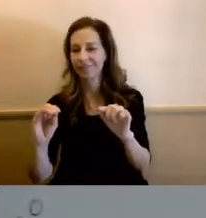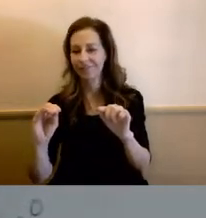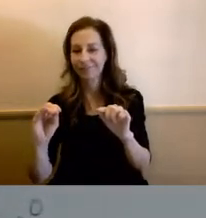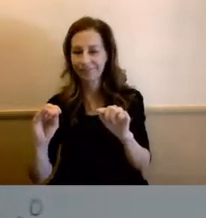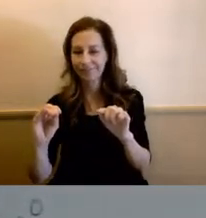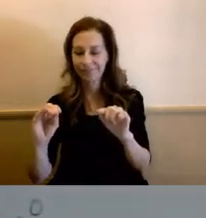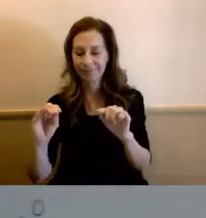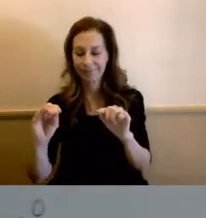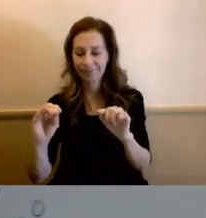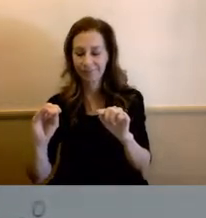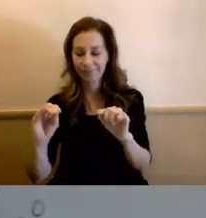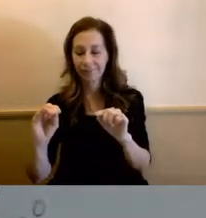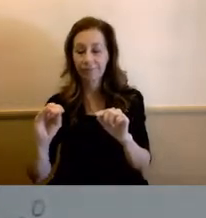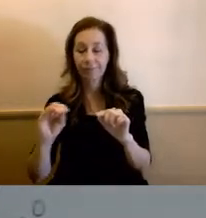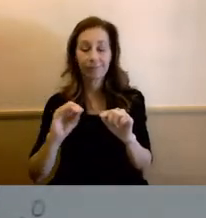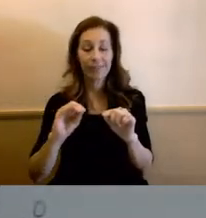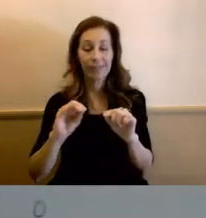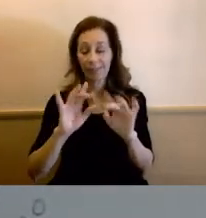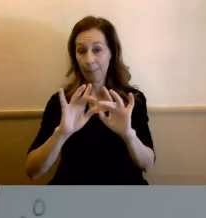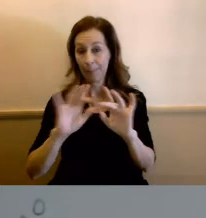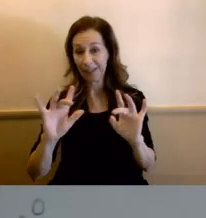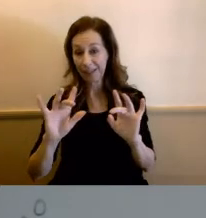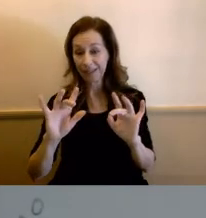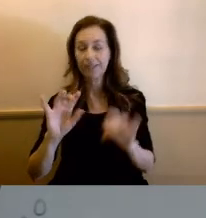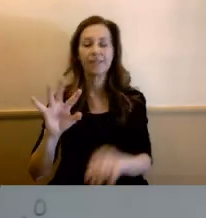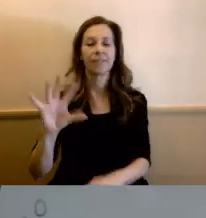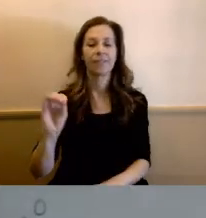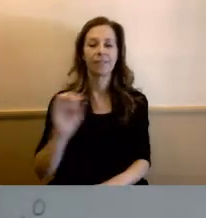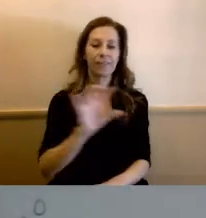So all of these blank ones are 50.